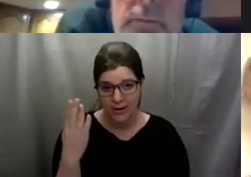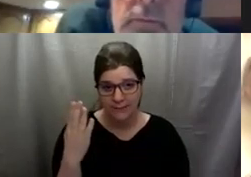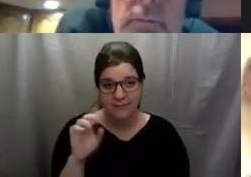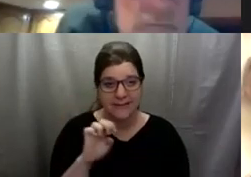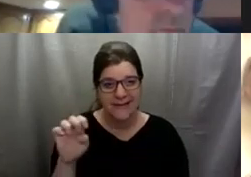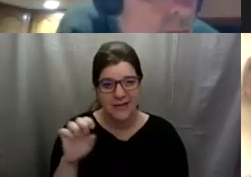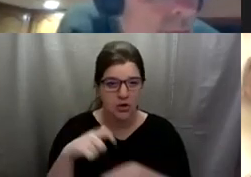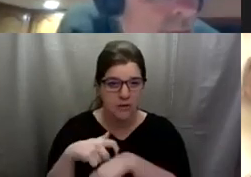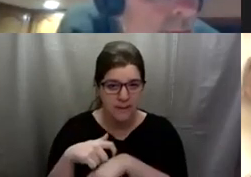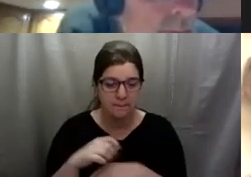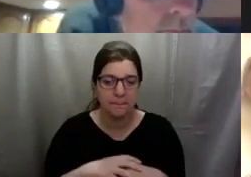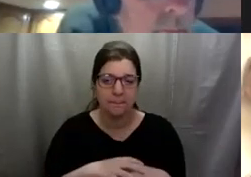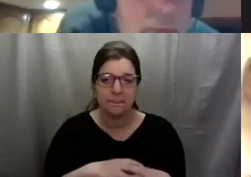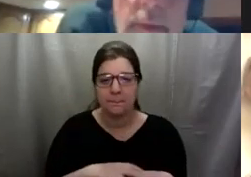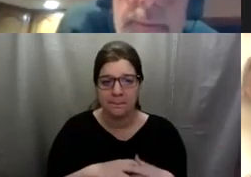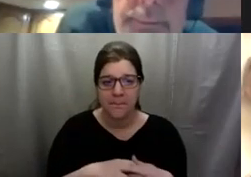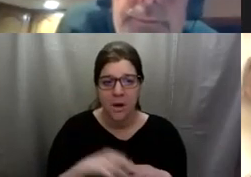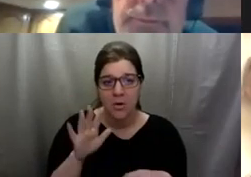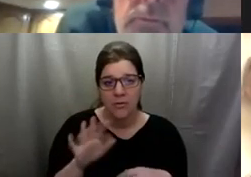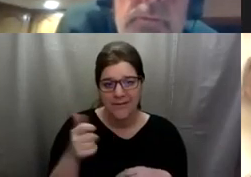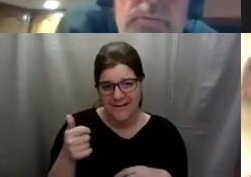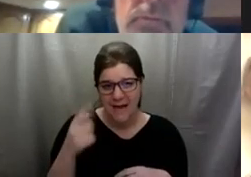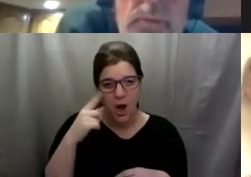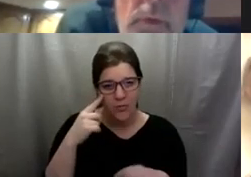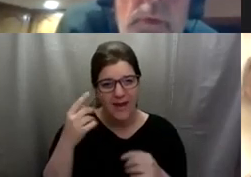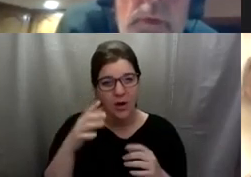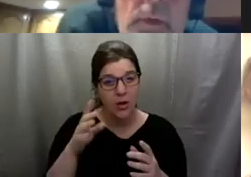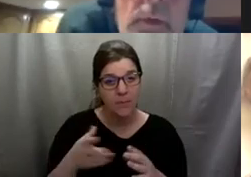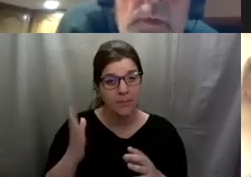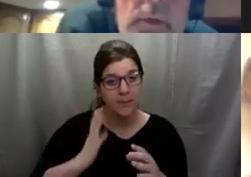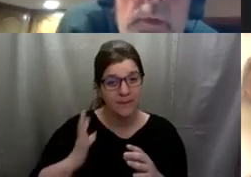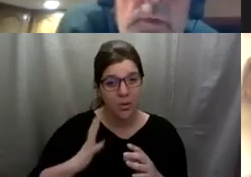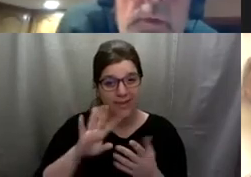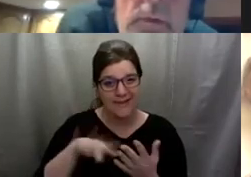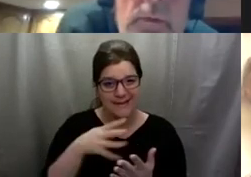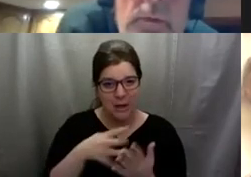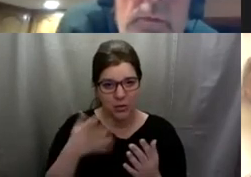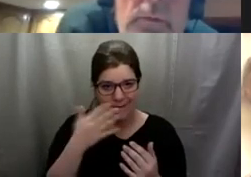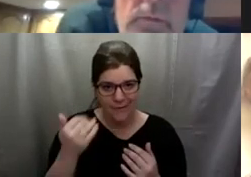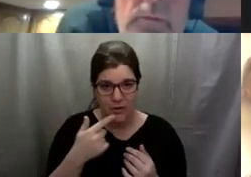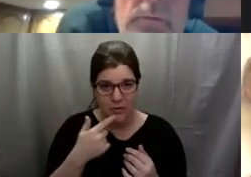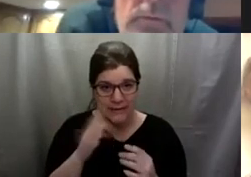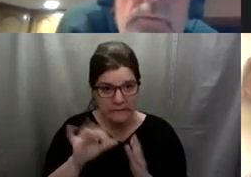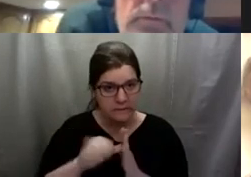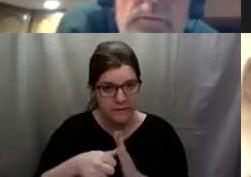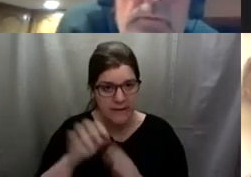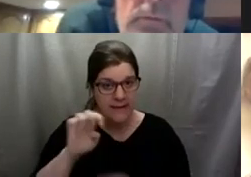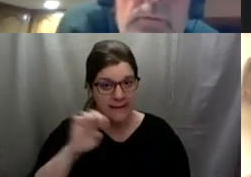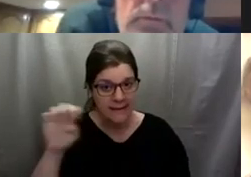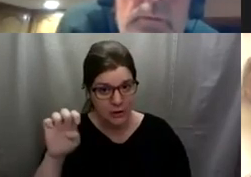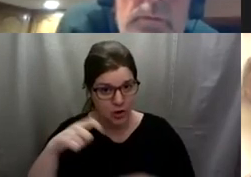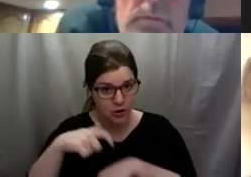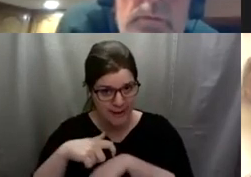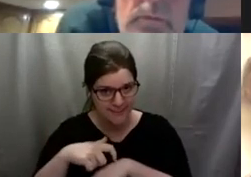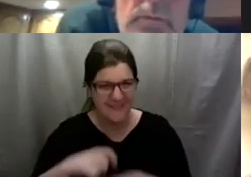time. I in our original schedule, I forgot to let everybody know that that is Eastern time. So make